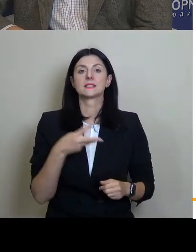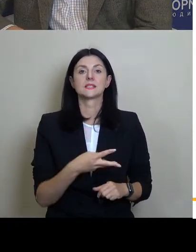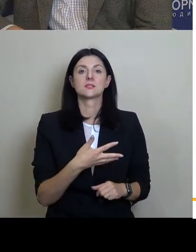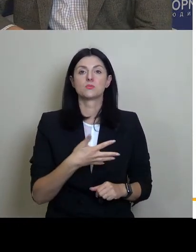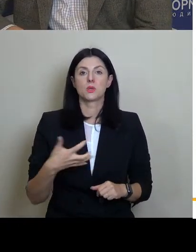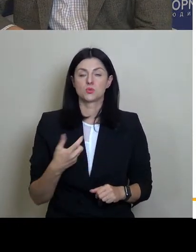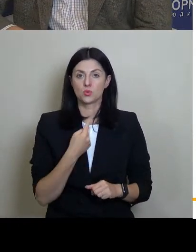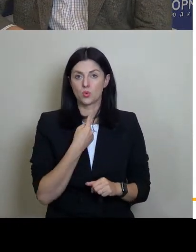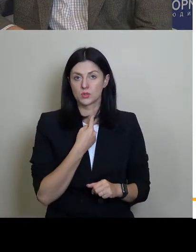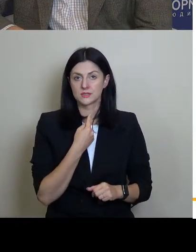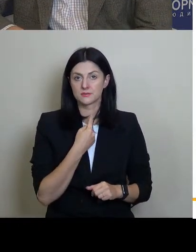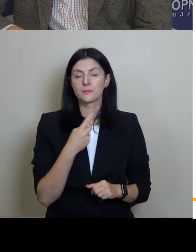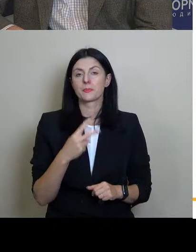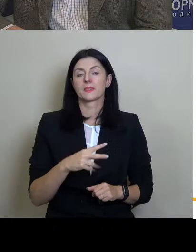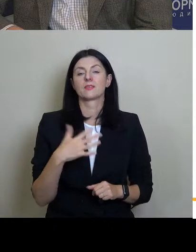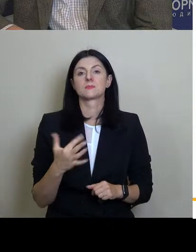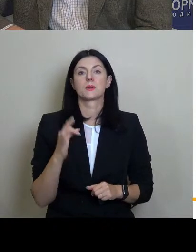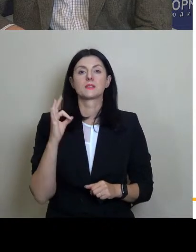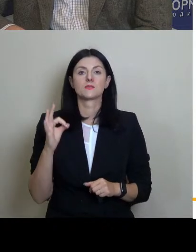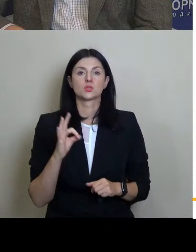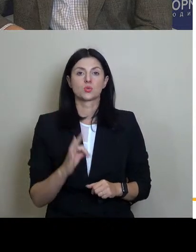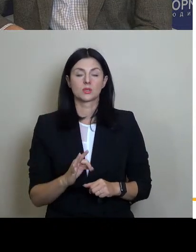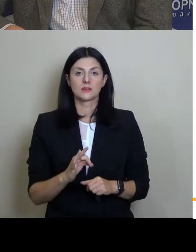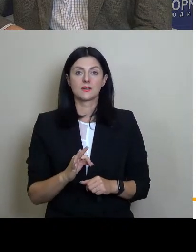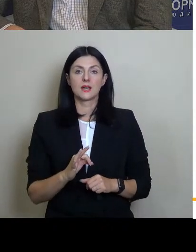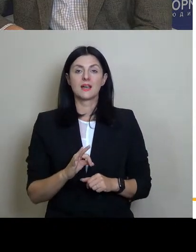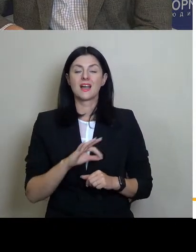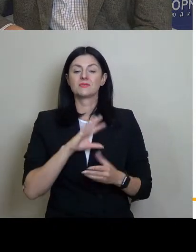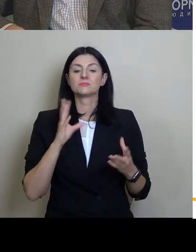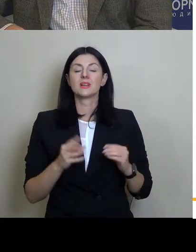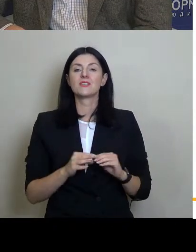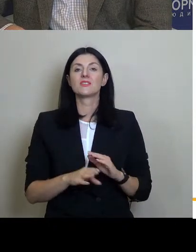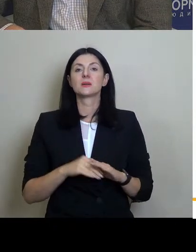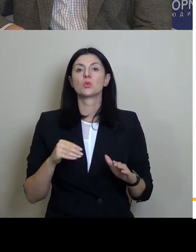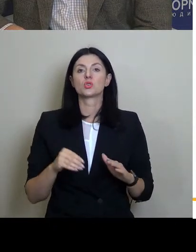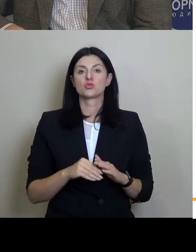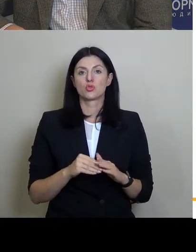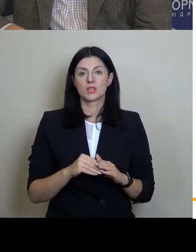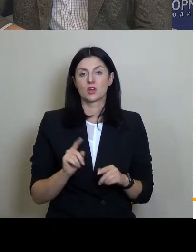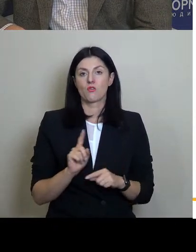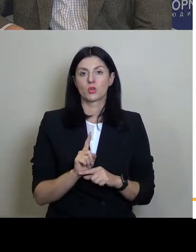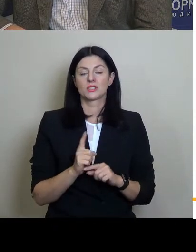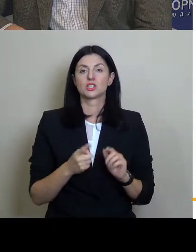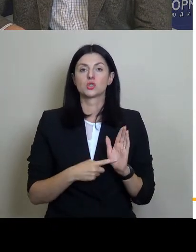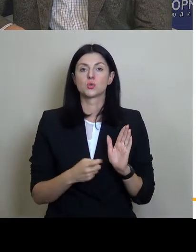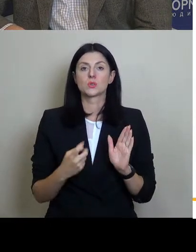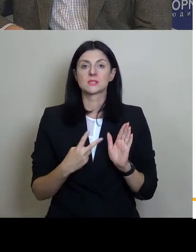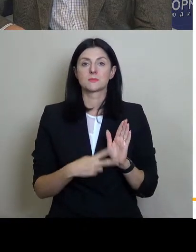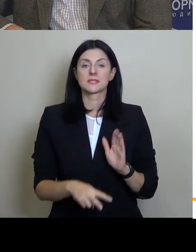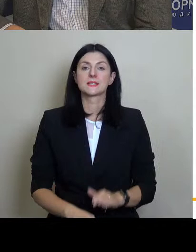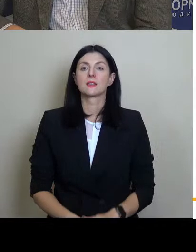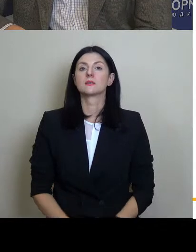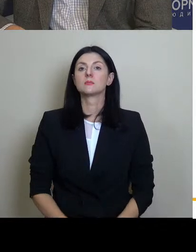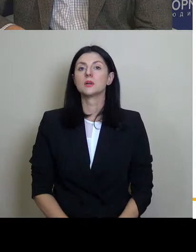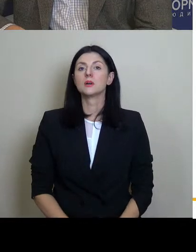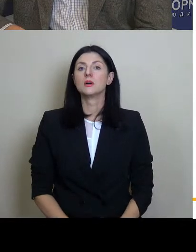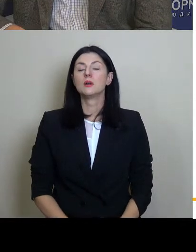for instance, is 3,500, 25%, that's from what number? From the electoral quota,